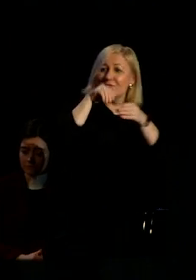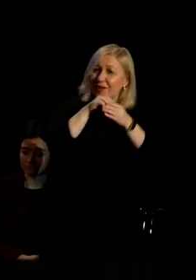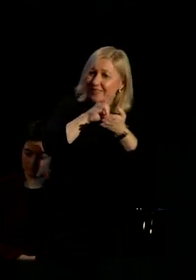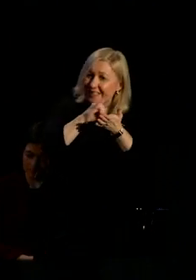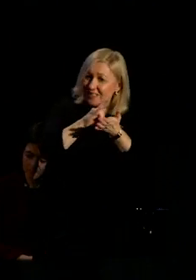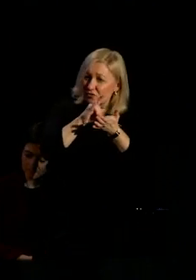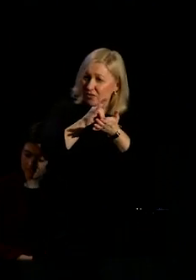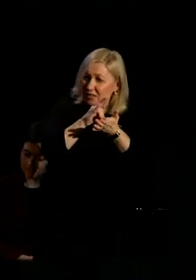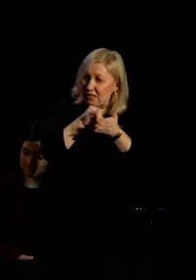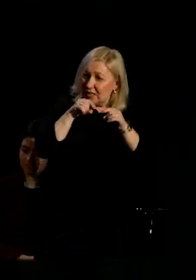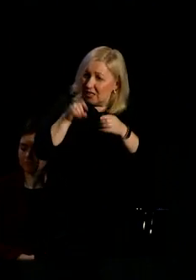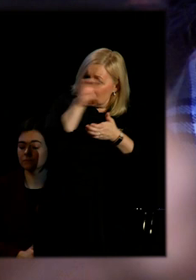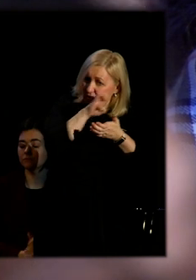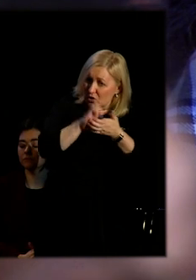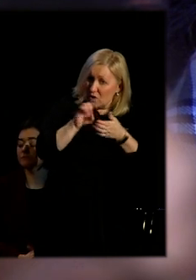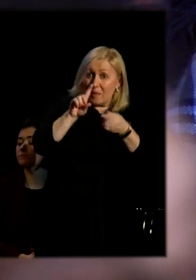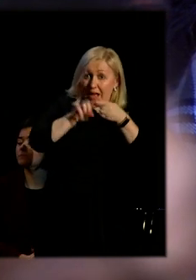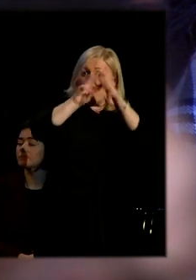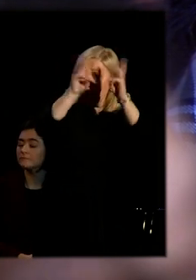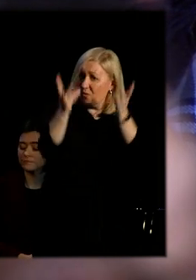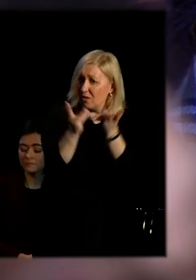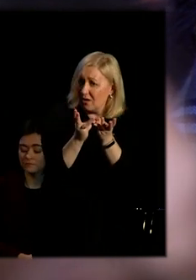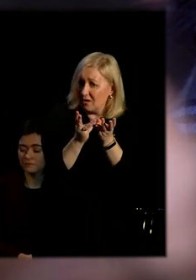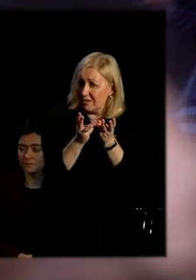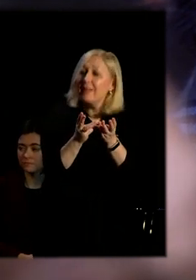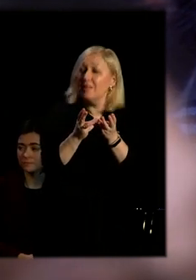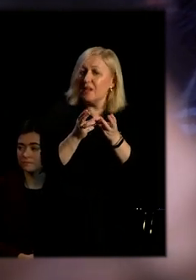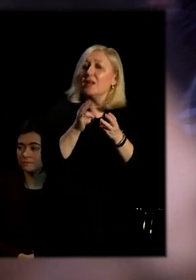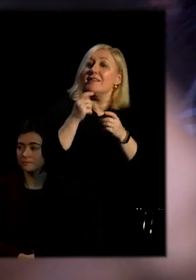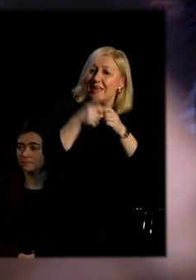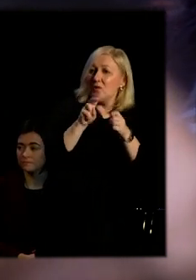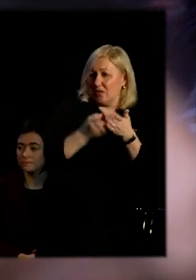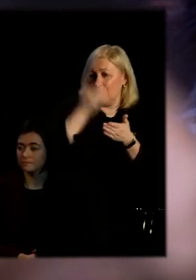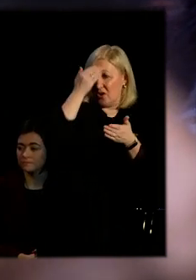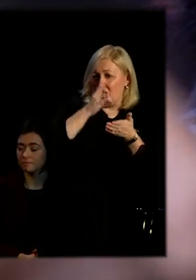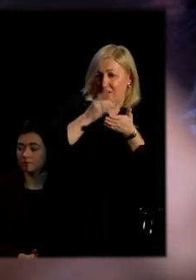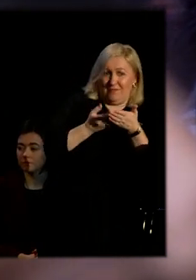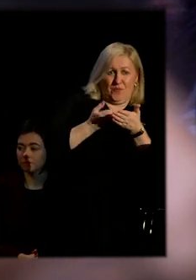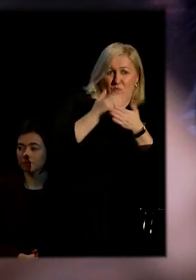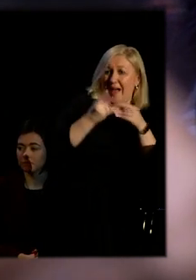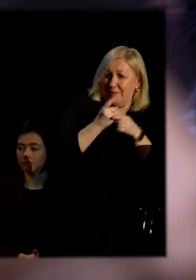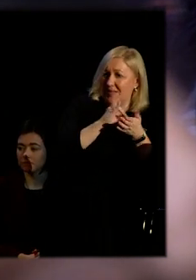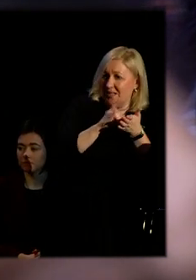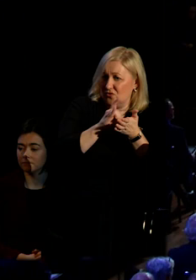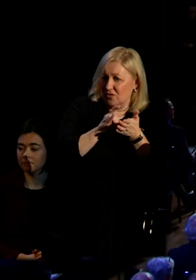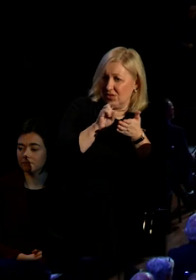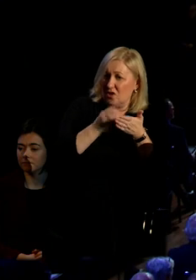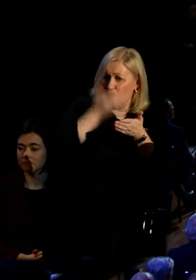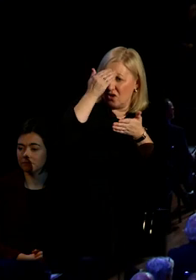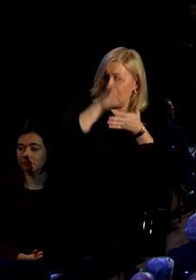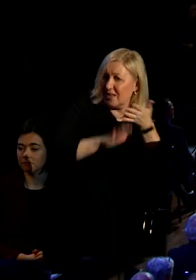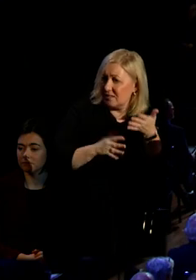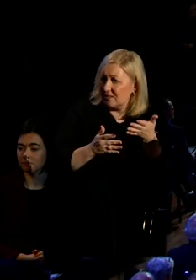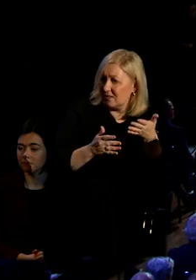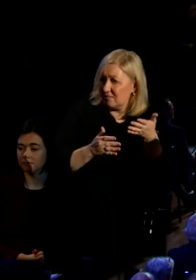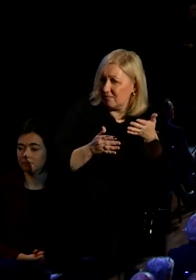truly learn the lessons of history. And it also brings to mind the critical question, as Eli